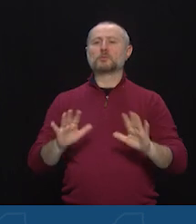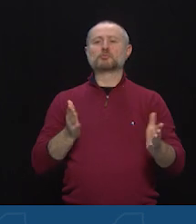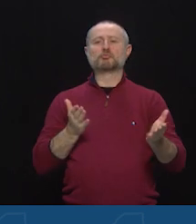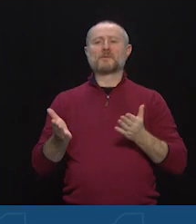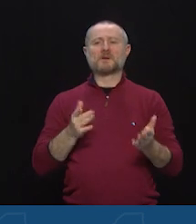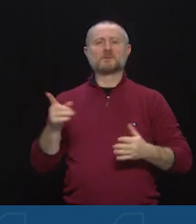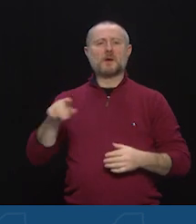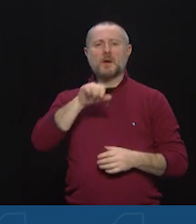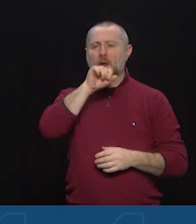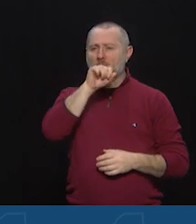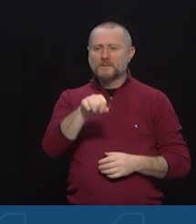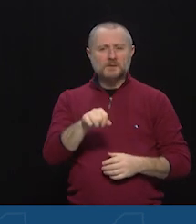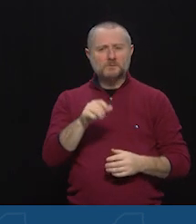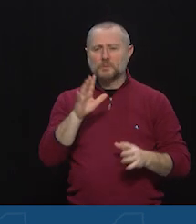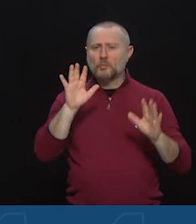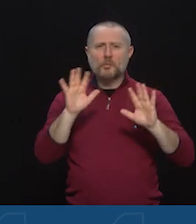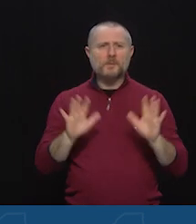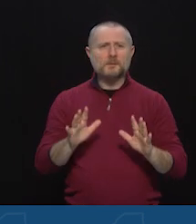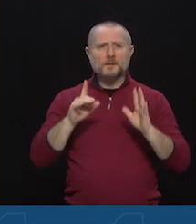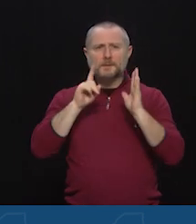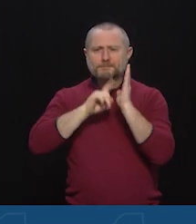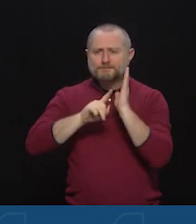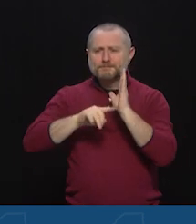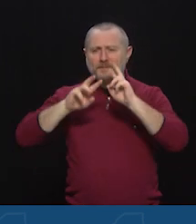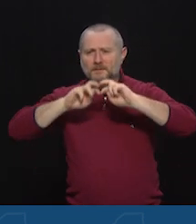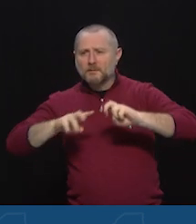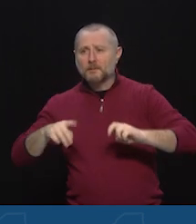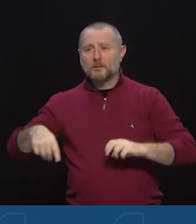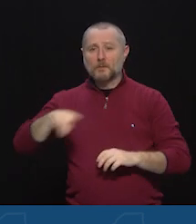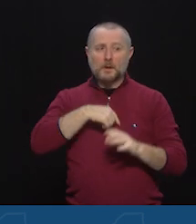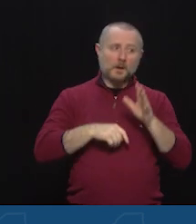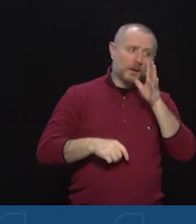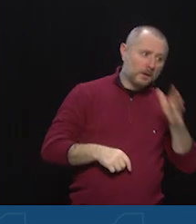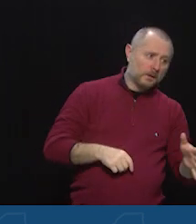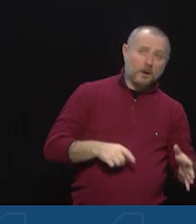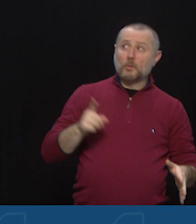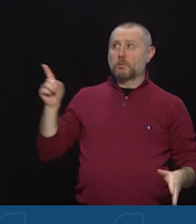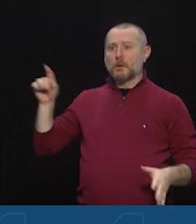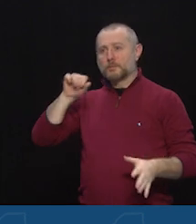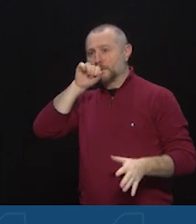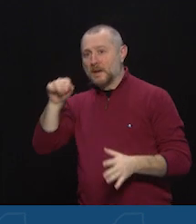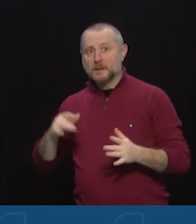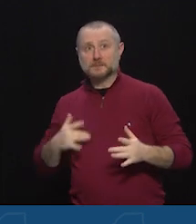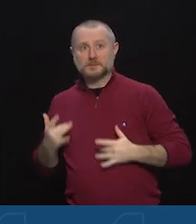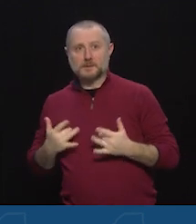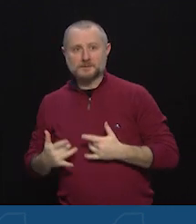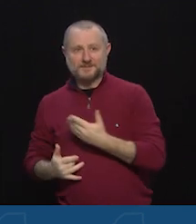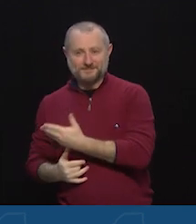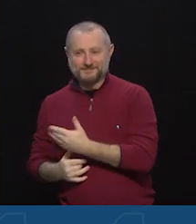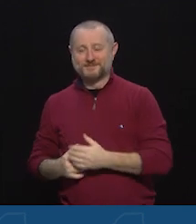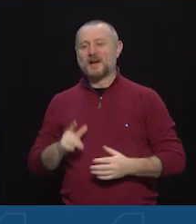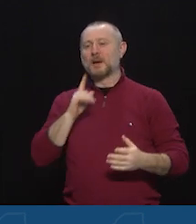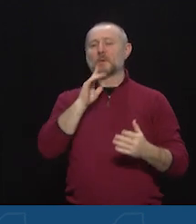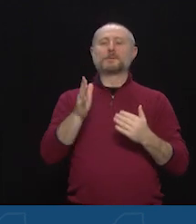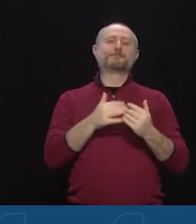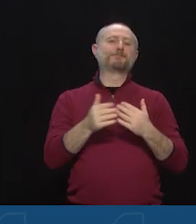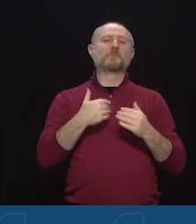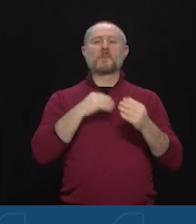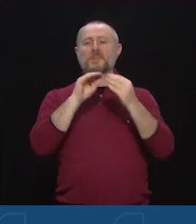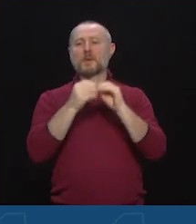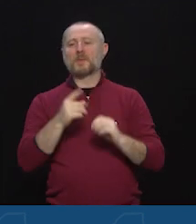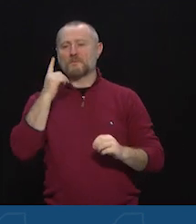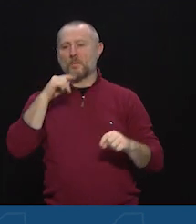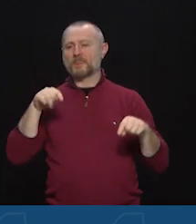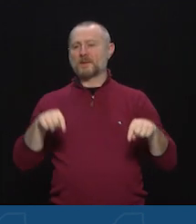on days like this. So unlike the rest of us who dread it, she looks forward to it. So we're going to look at some numbers on the storm, and I want to make sure you have a